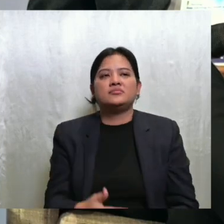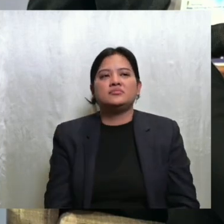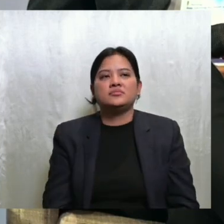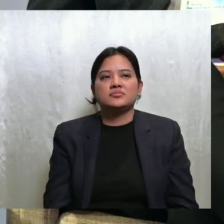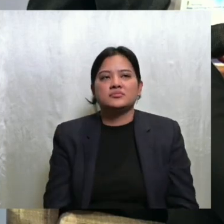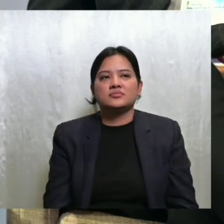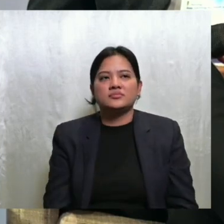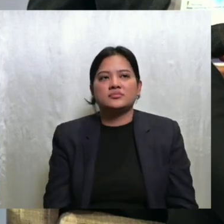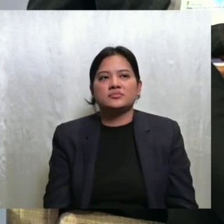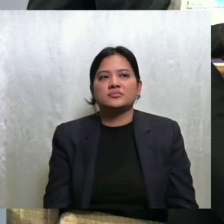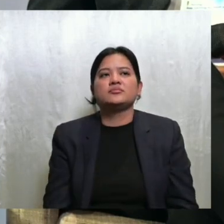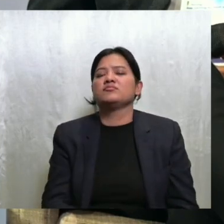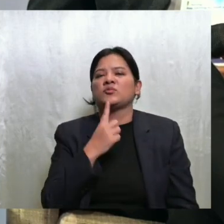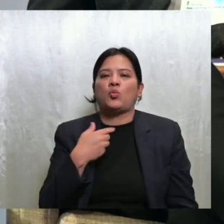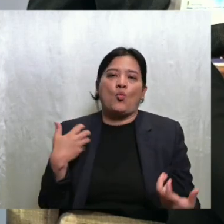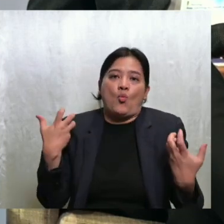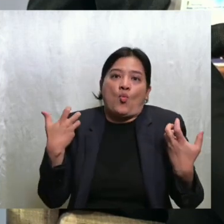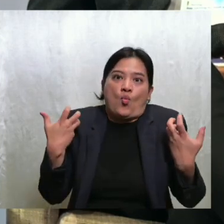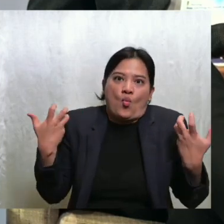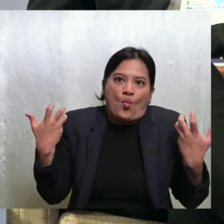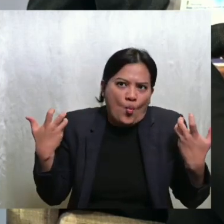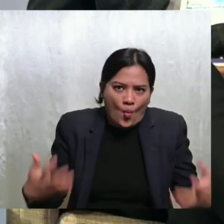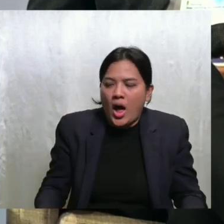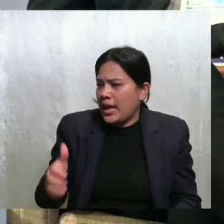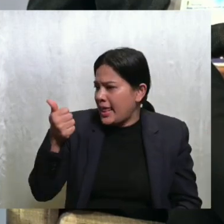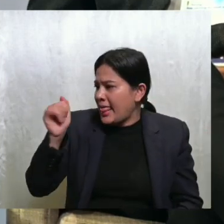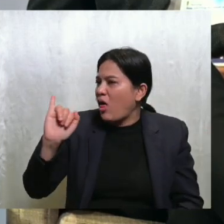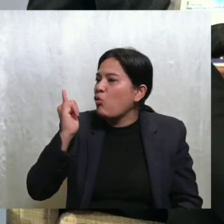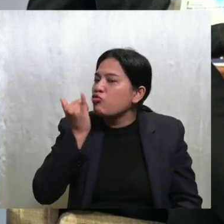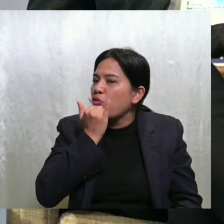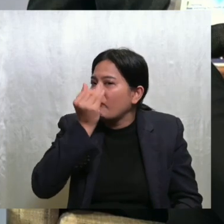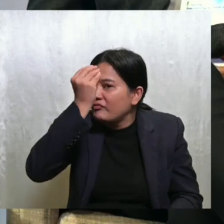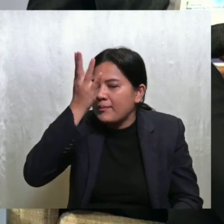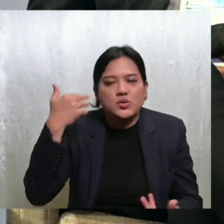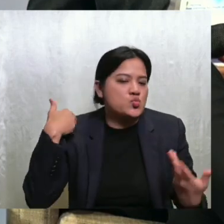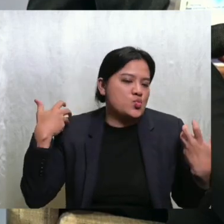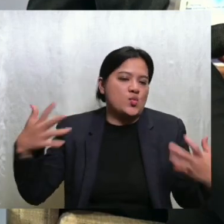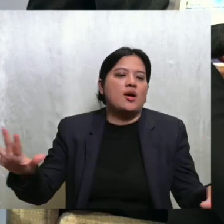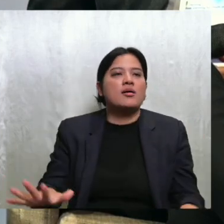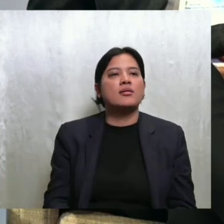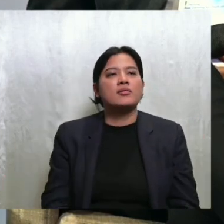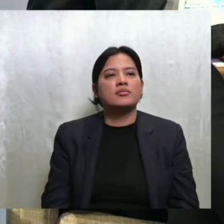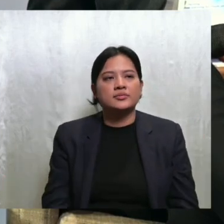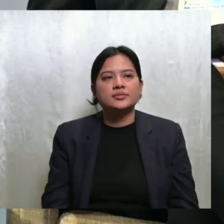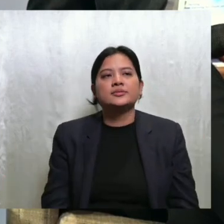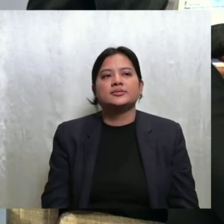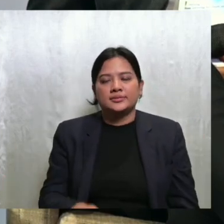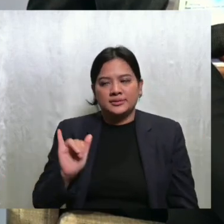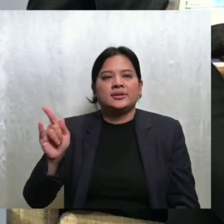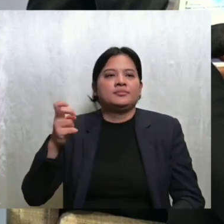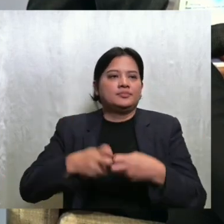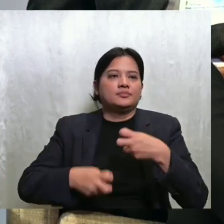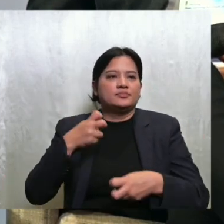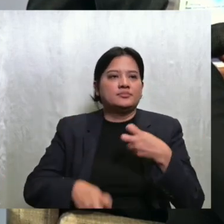second pitfall is with recent advances at LLMs, there are so many technologies that are booming up that